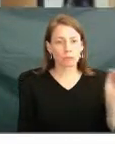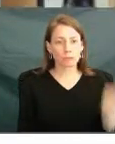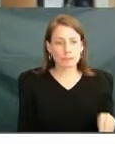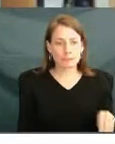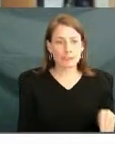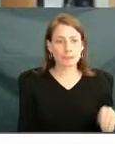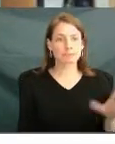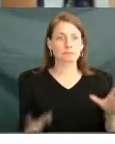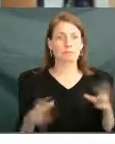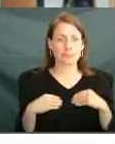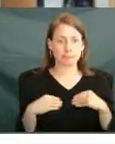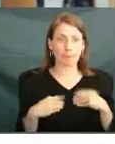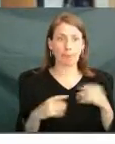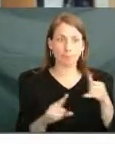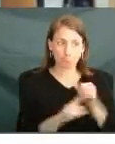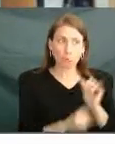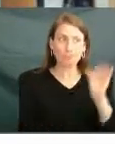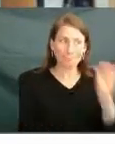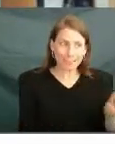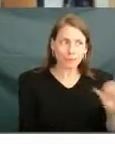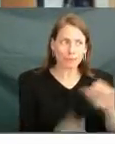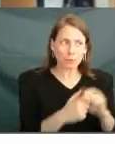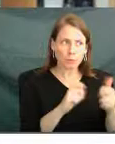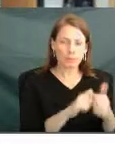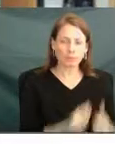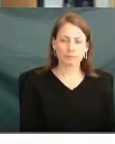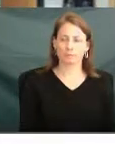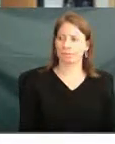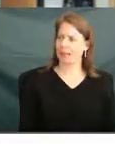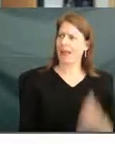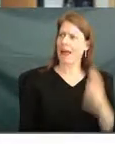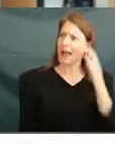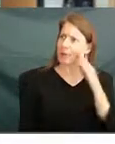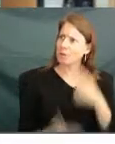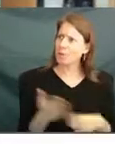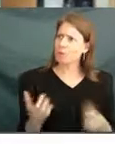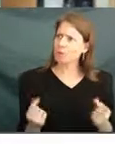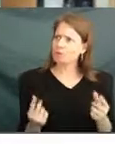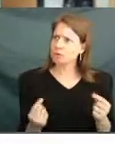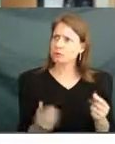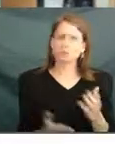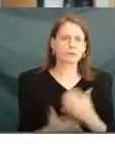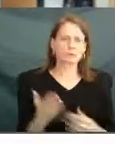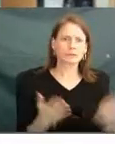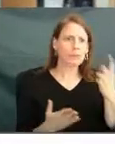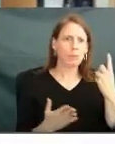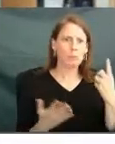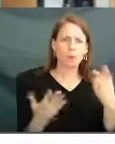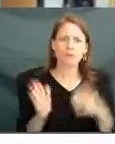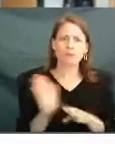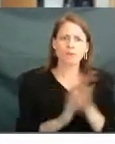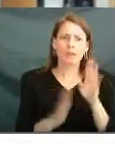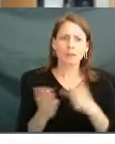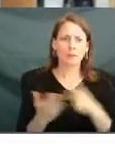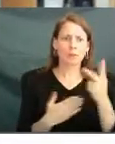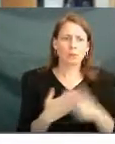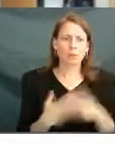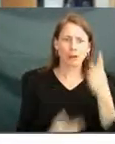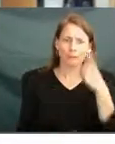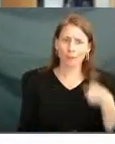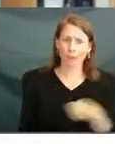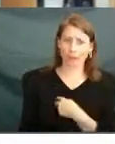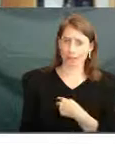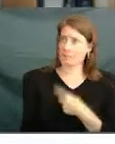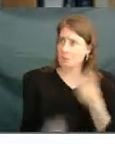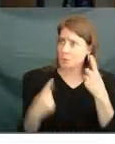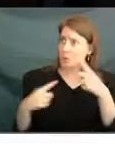do. There is someone that has made this program for us, and it works. It really works, and that's what I